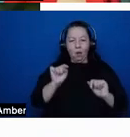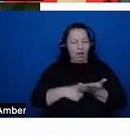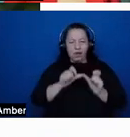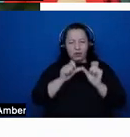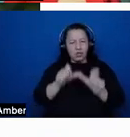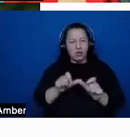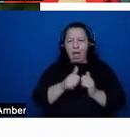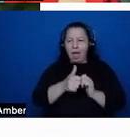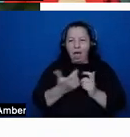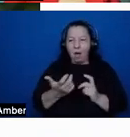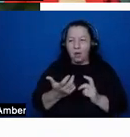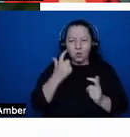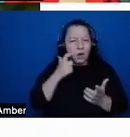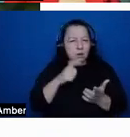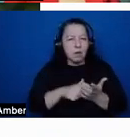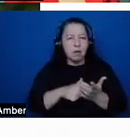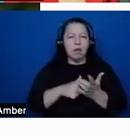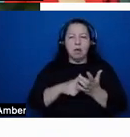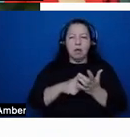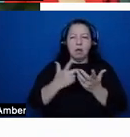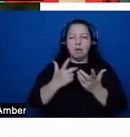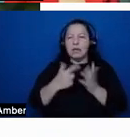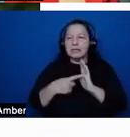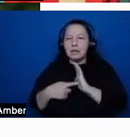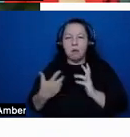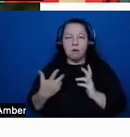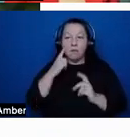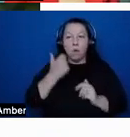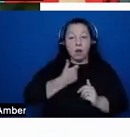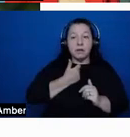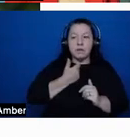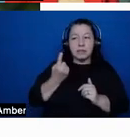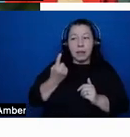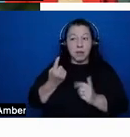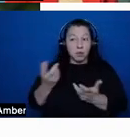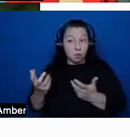pick up indicators and cues for ourselves about when something is wanted versus unwanted?